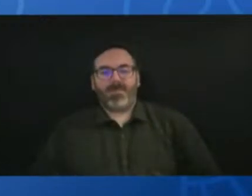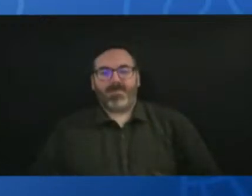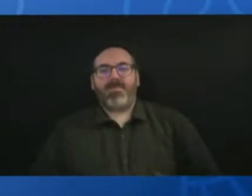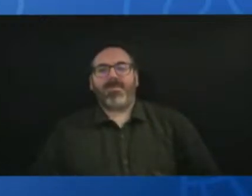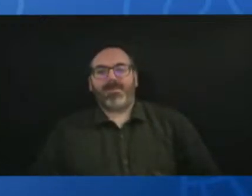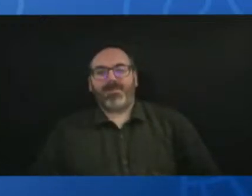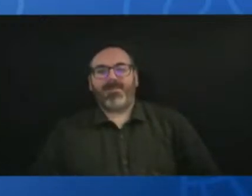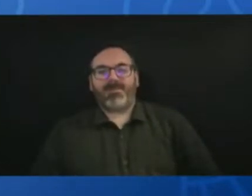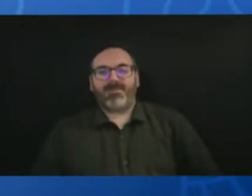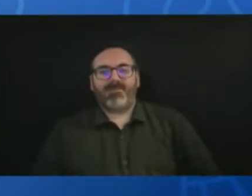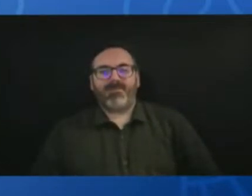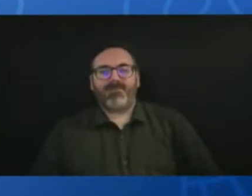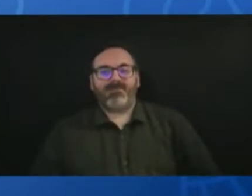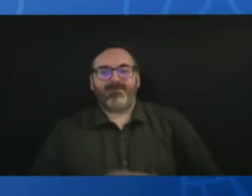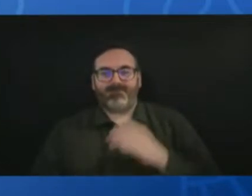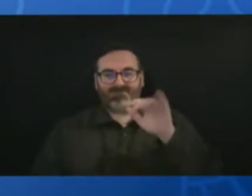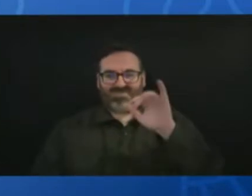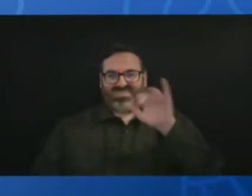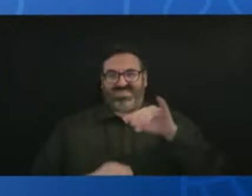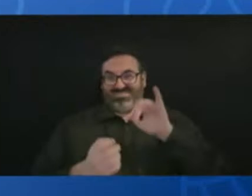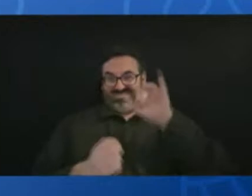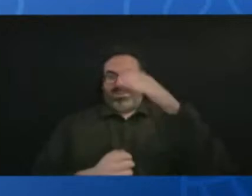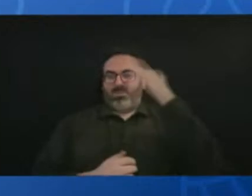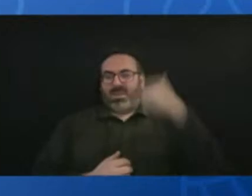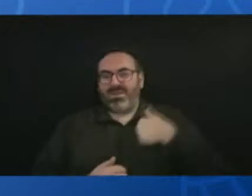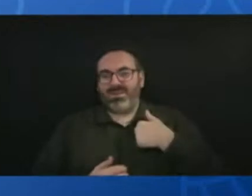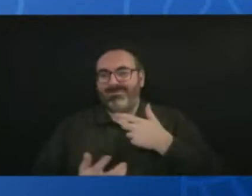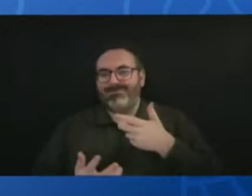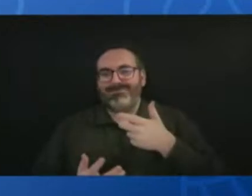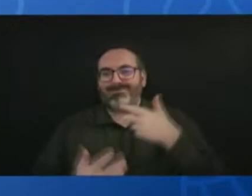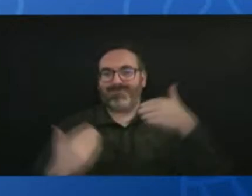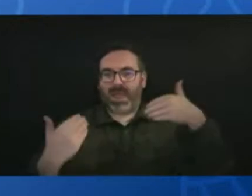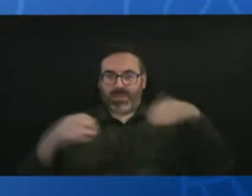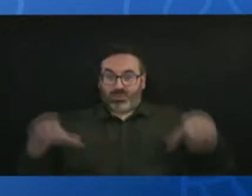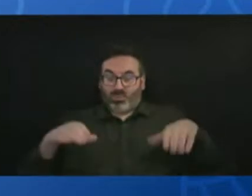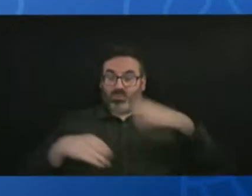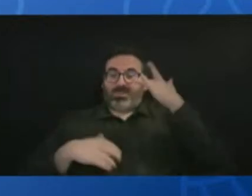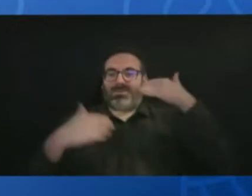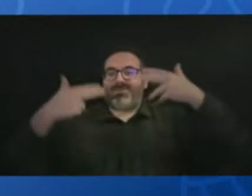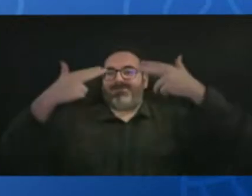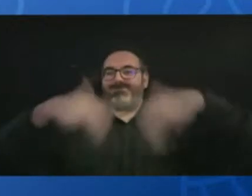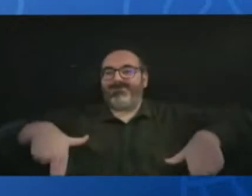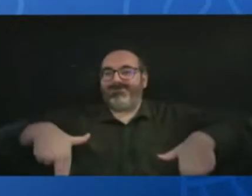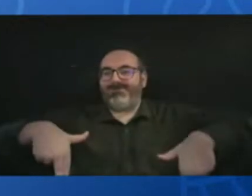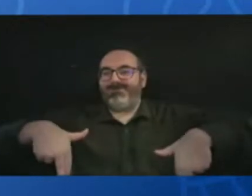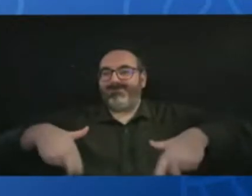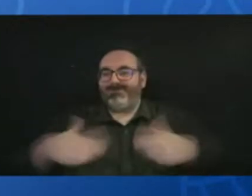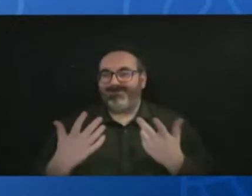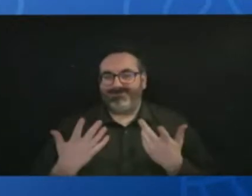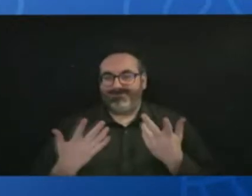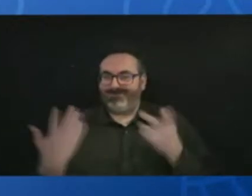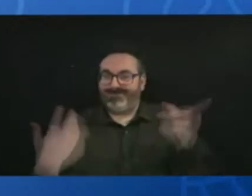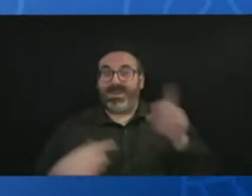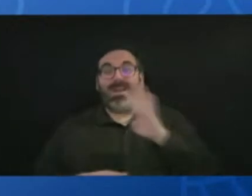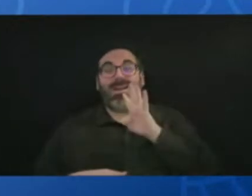they did not do what they said they would do. So we know, of course, when it comes to the groundwater, of course, it's a crisis.